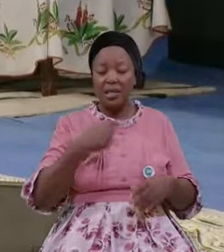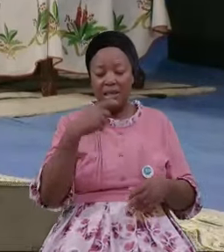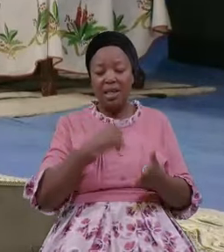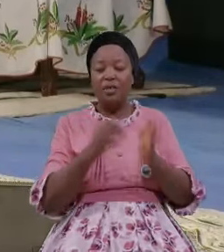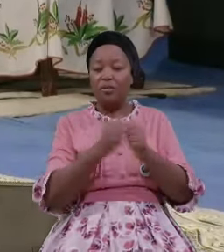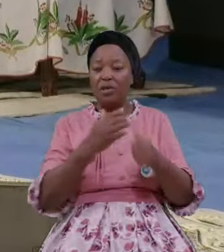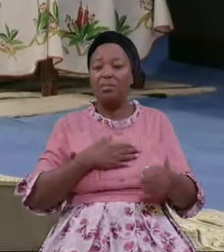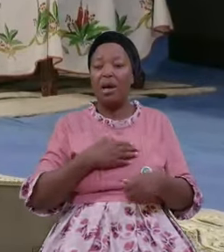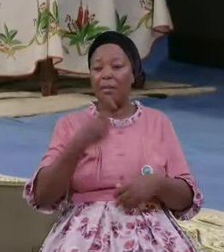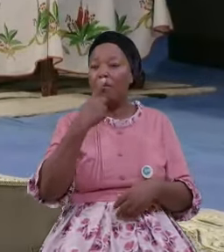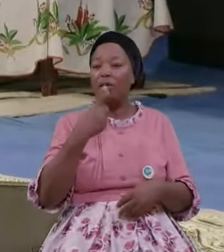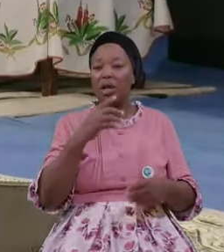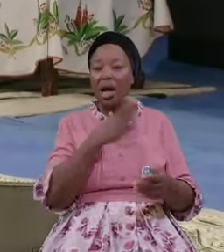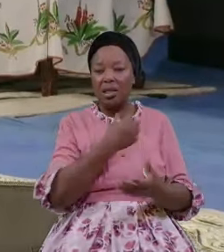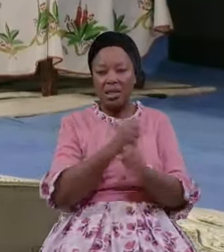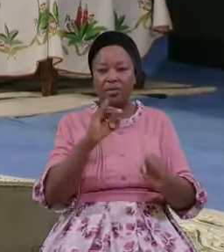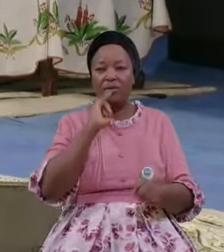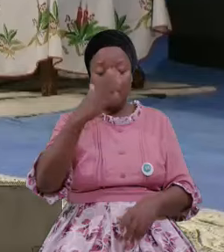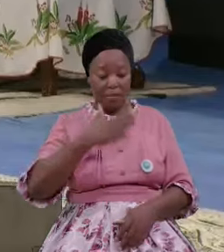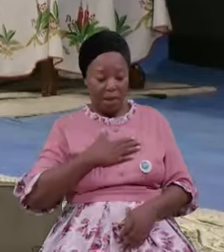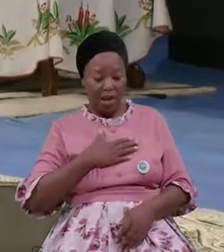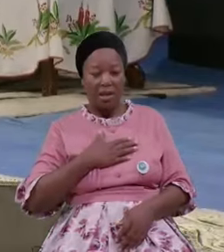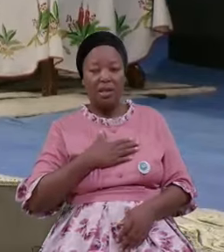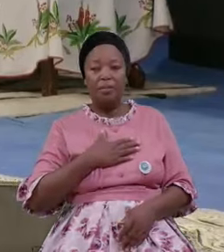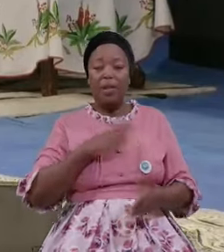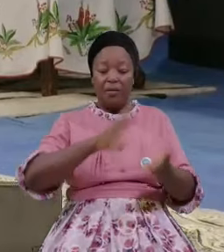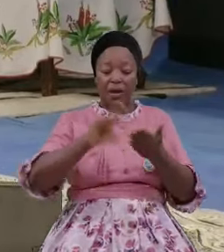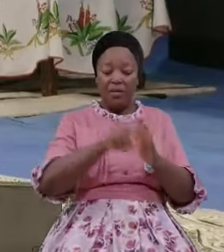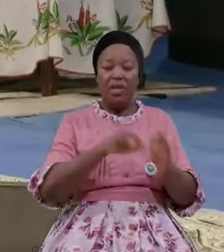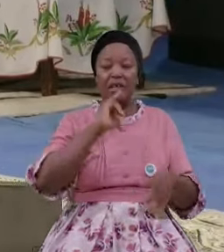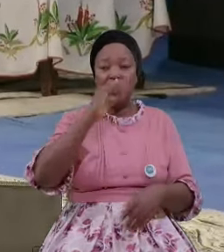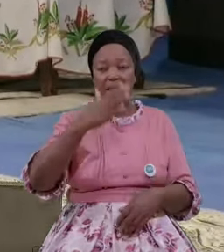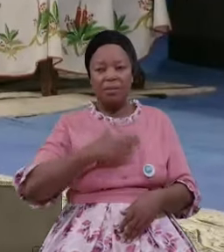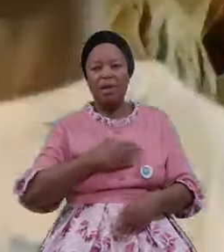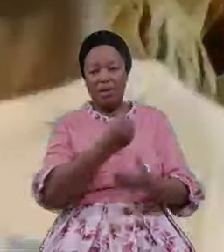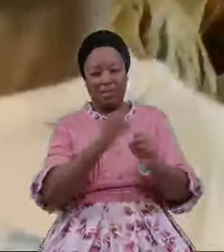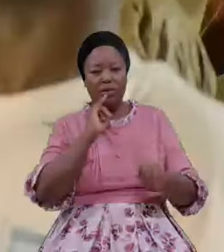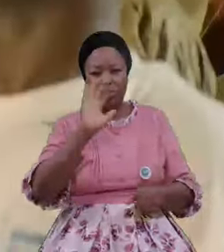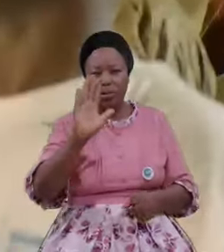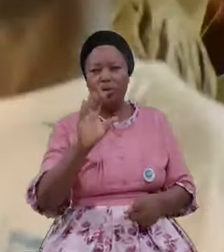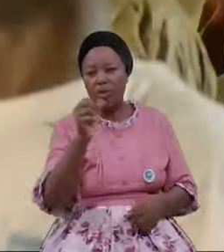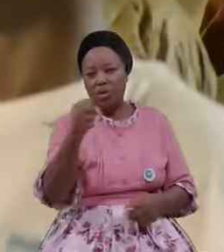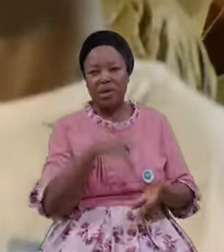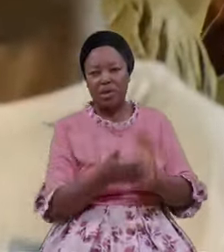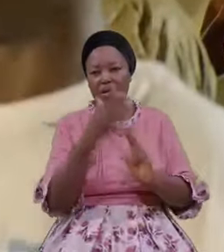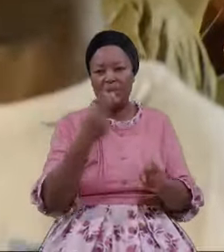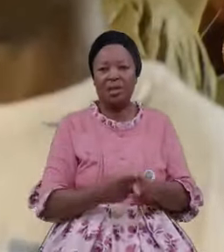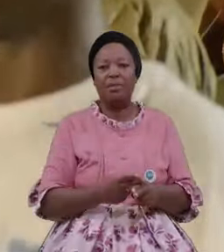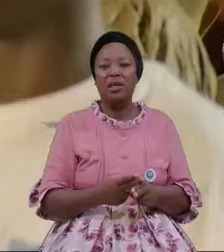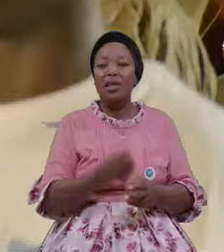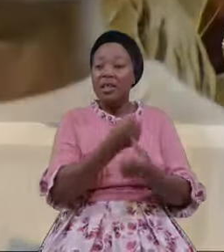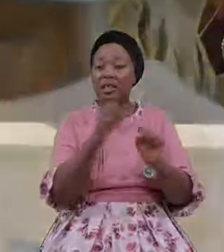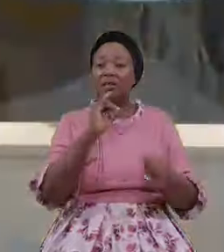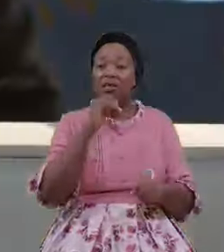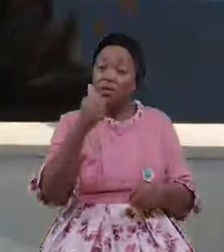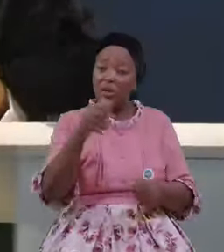mine. Redemption is mine. Salvation is yours. Somebody shout